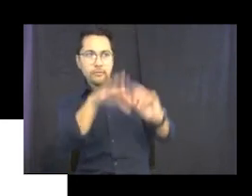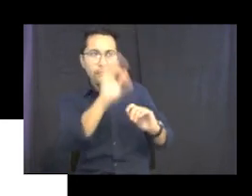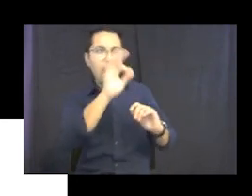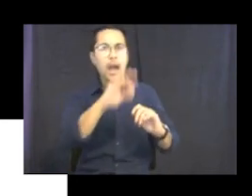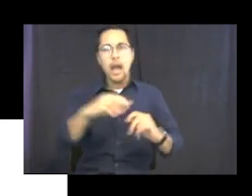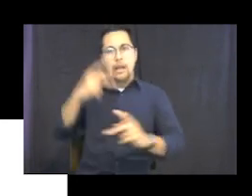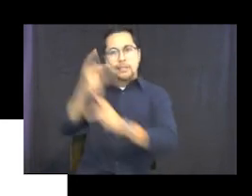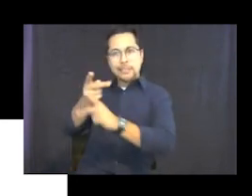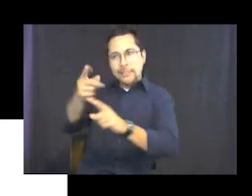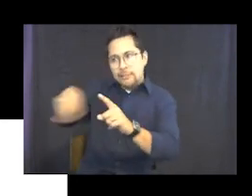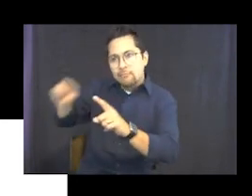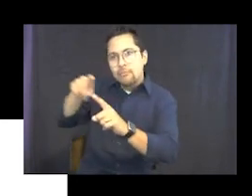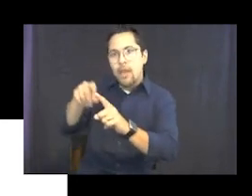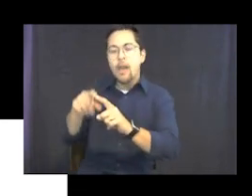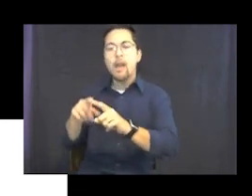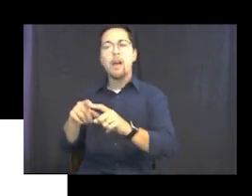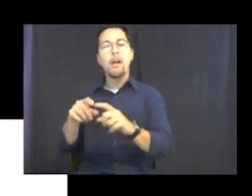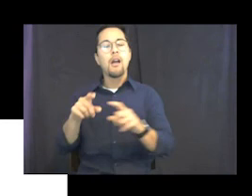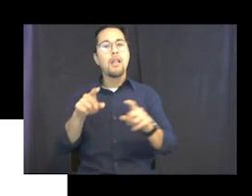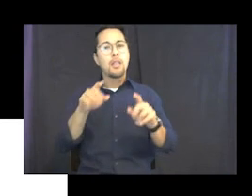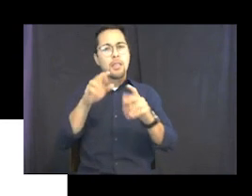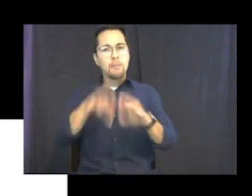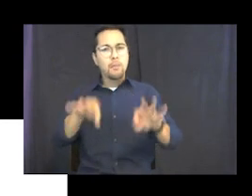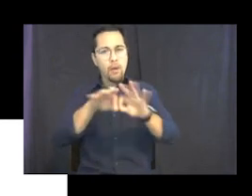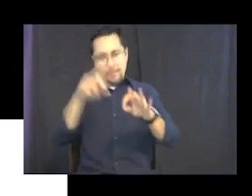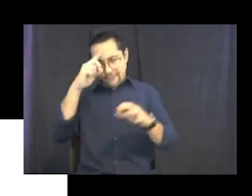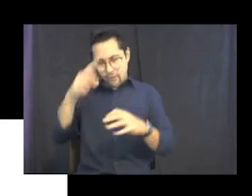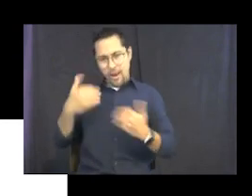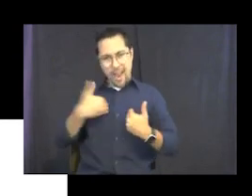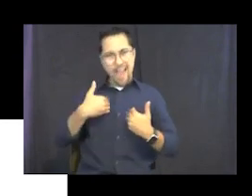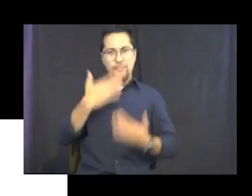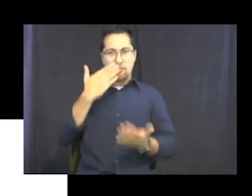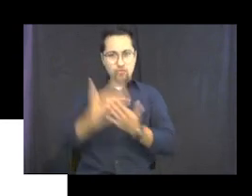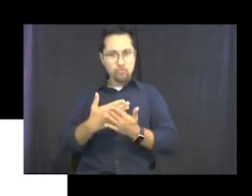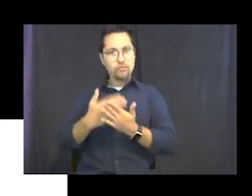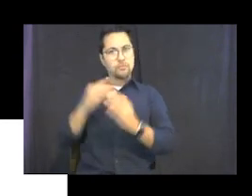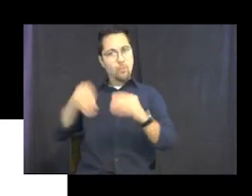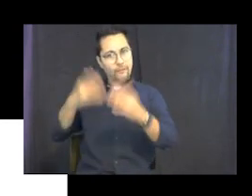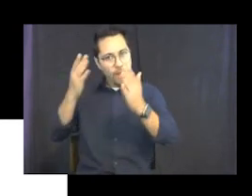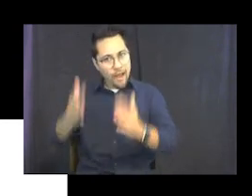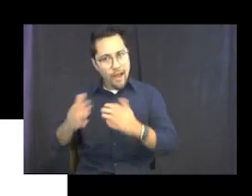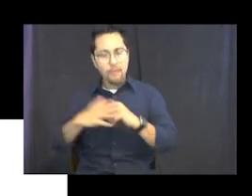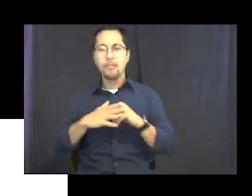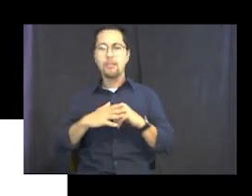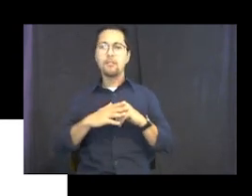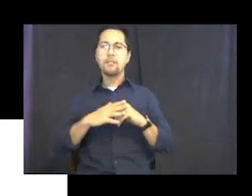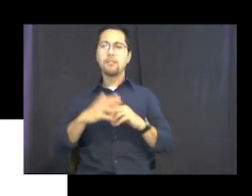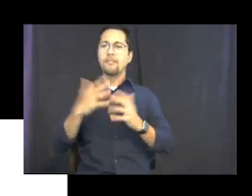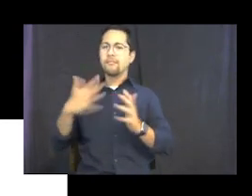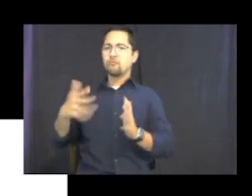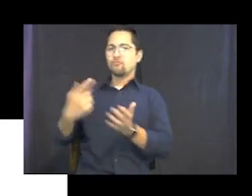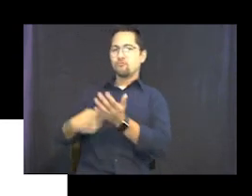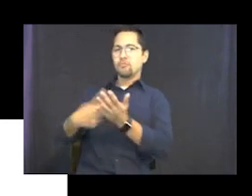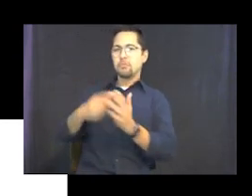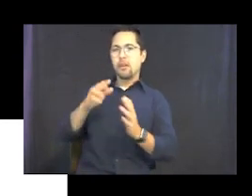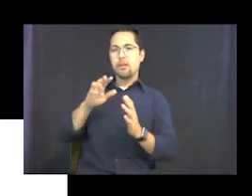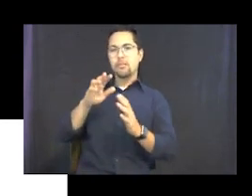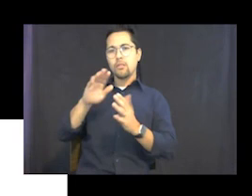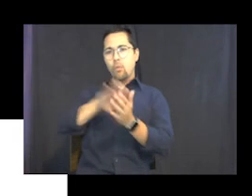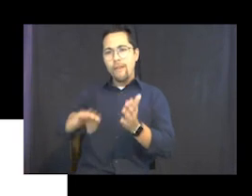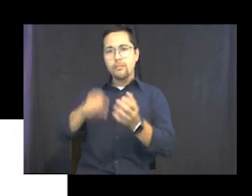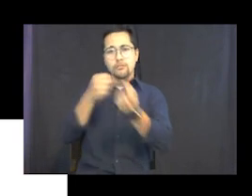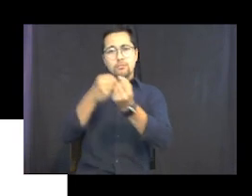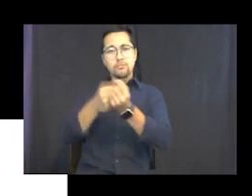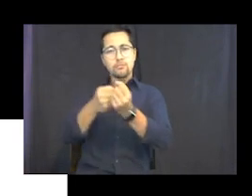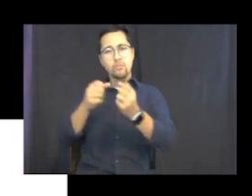the importance of having good providers. We've talked about how the waiver support coordinator